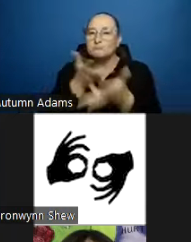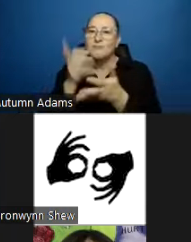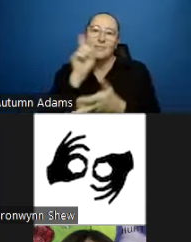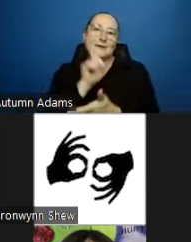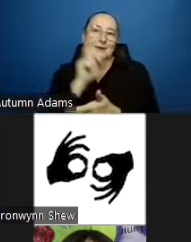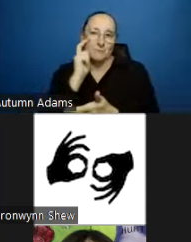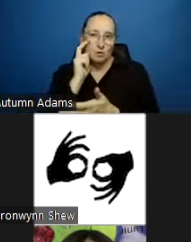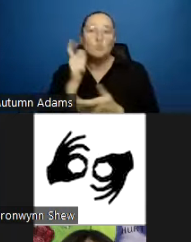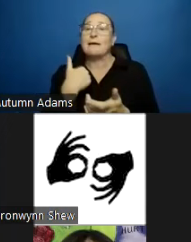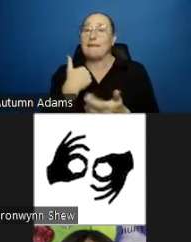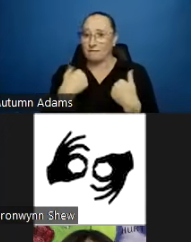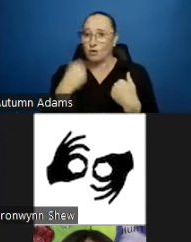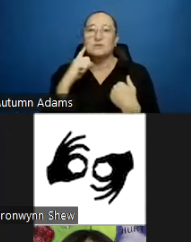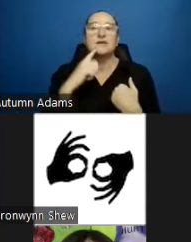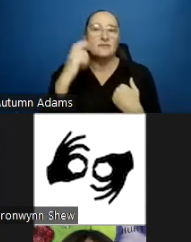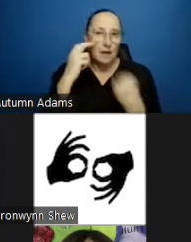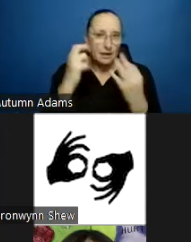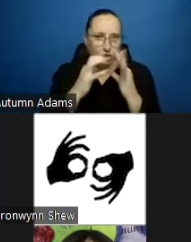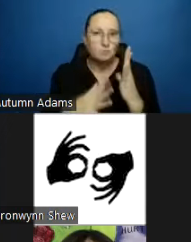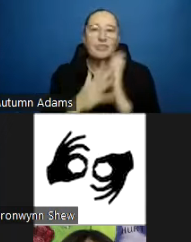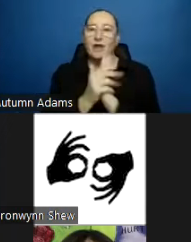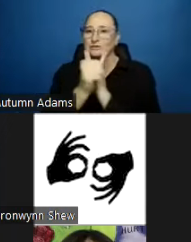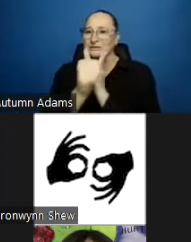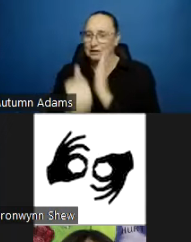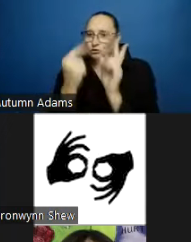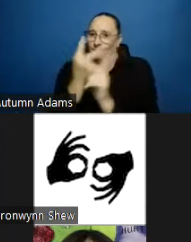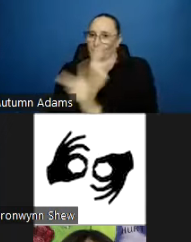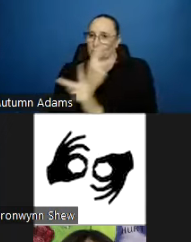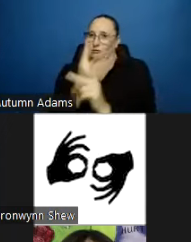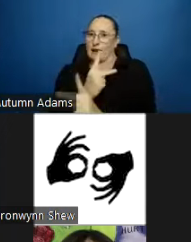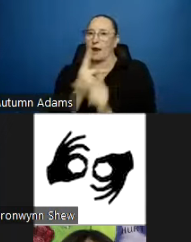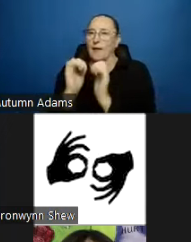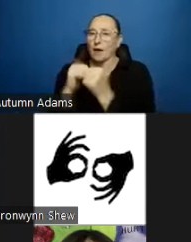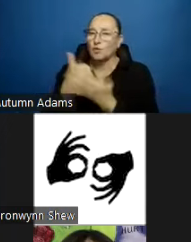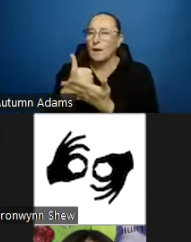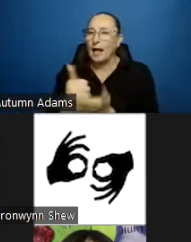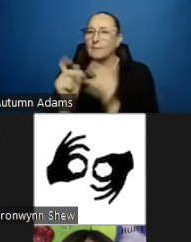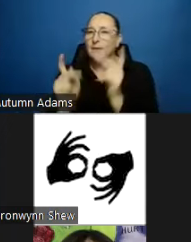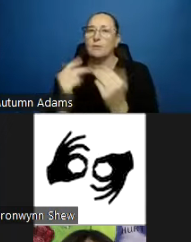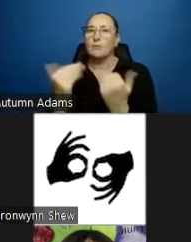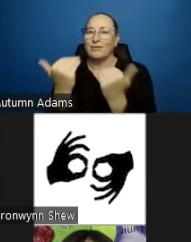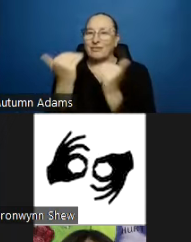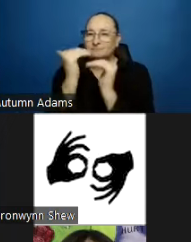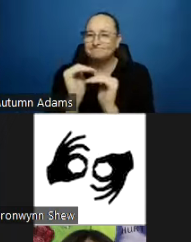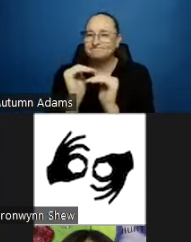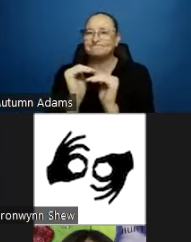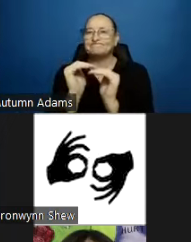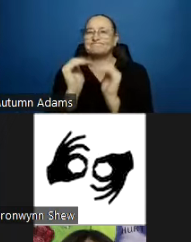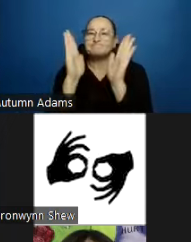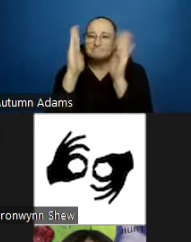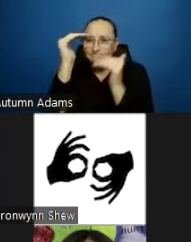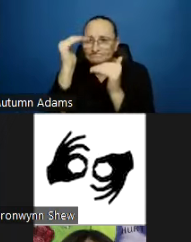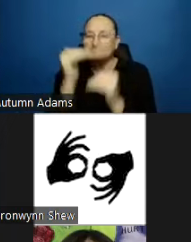deaf-blind interpreters. So they're skilled in figuring out how to help people with limited vision and people who